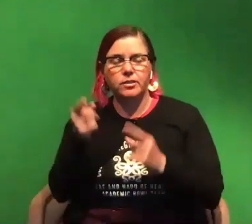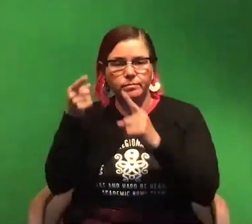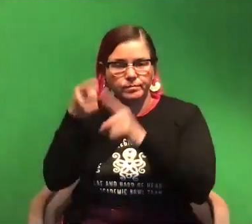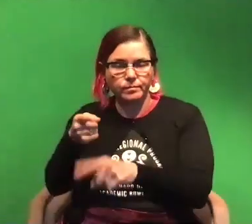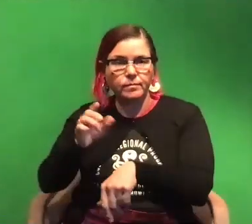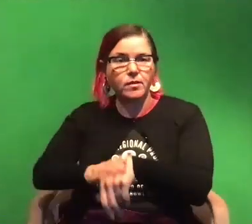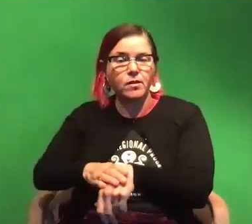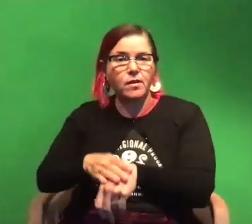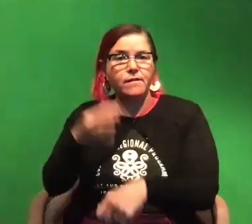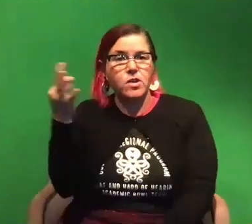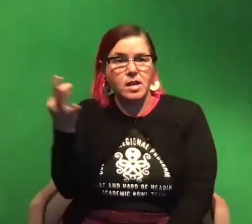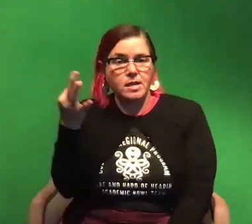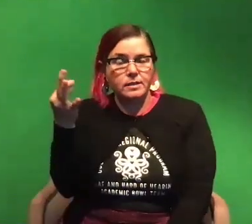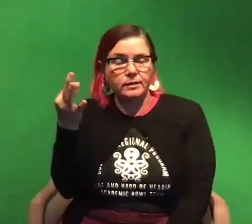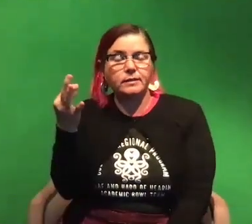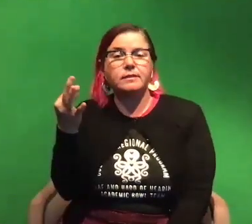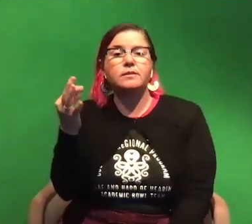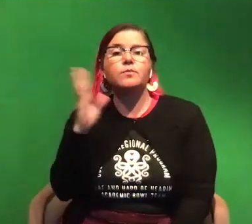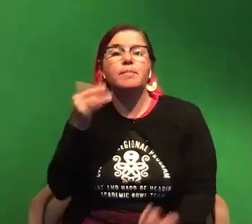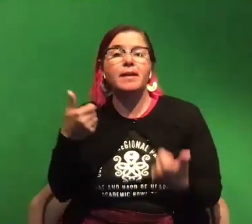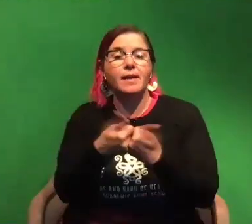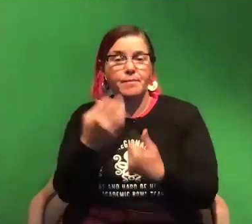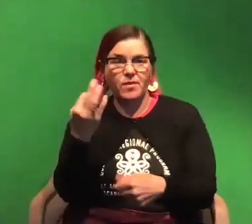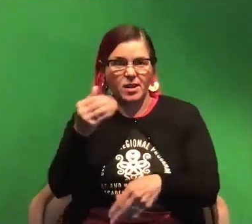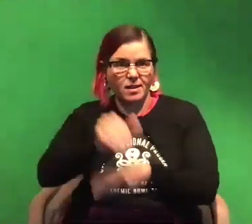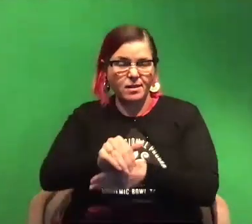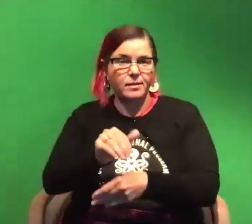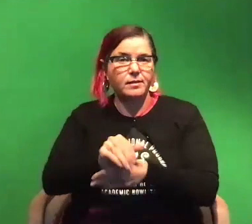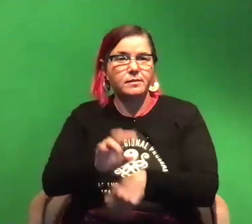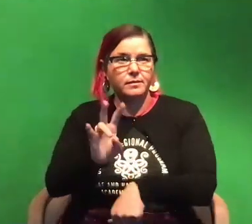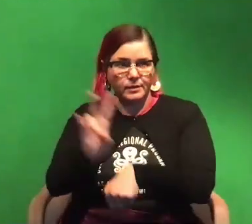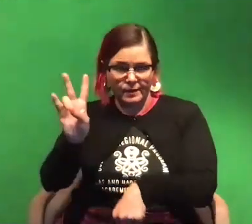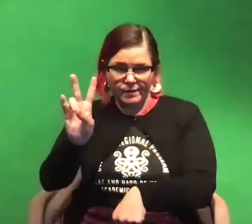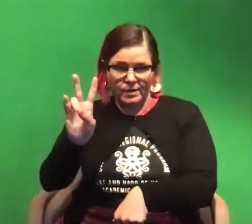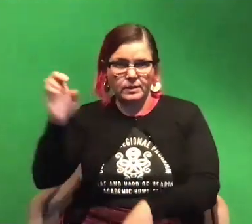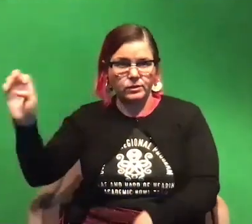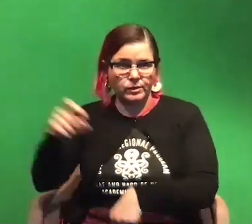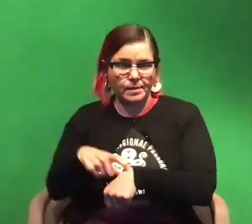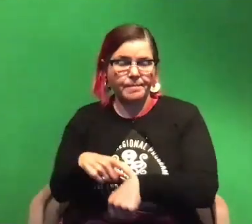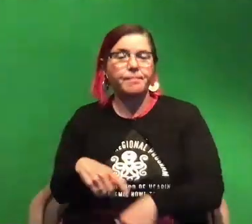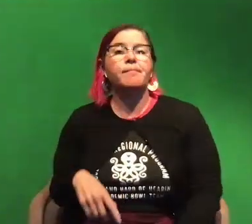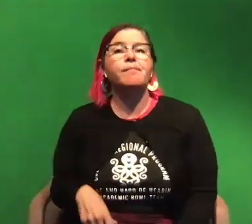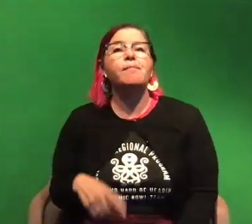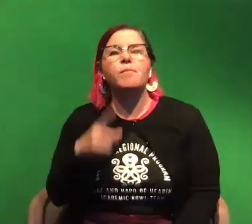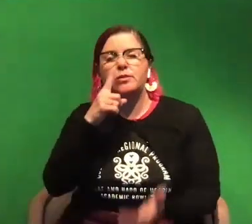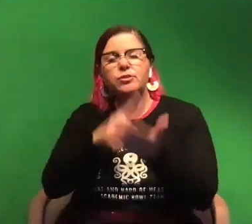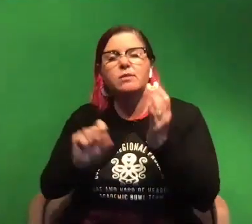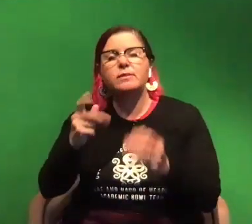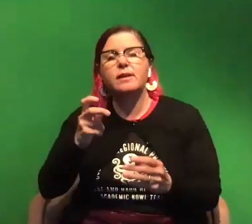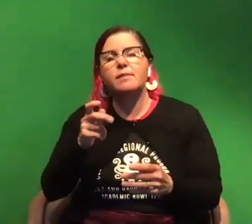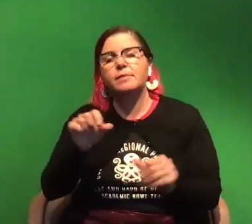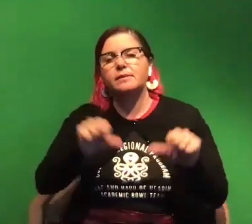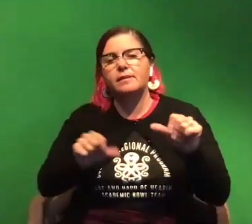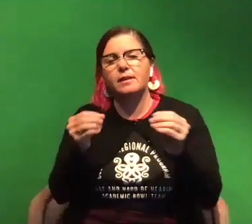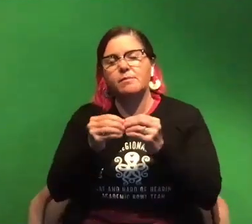on Friday. We're going to play a game at Friday night at 7 p.m. Eastern. You can check out the Skype a Scientist website for